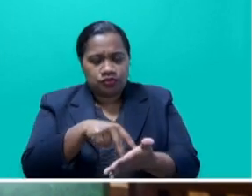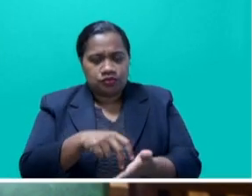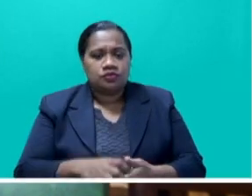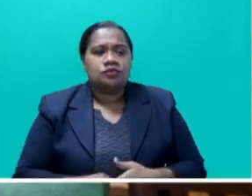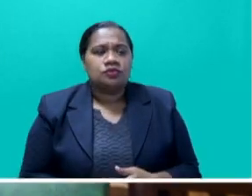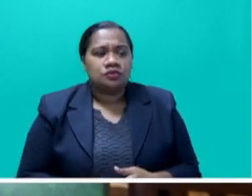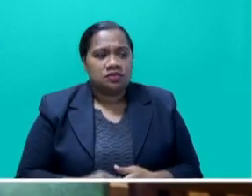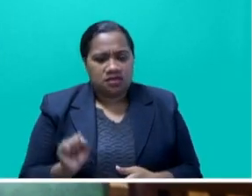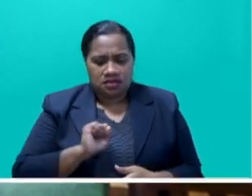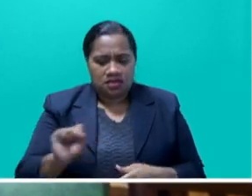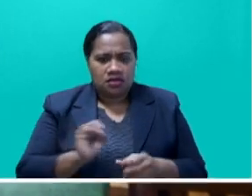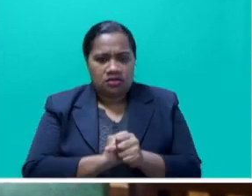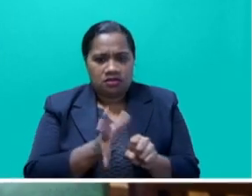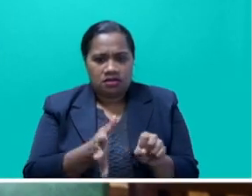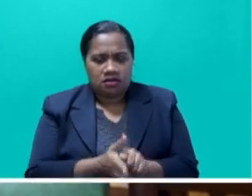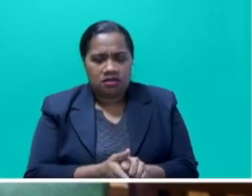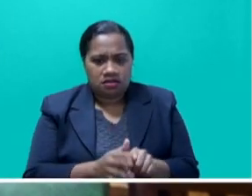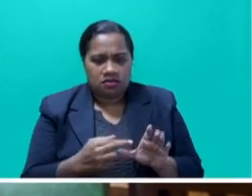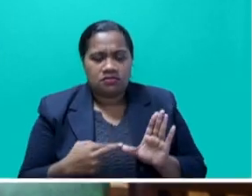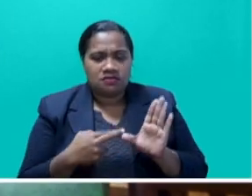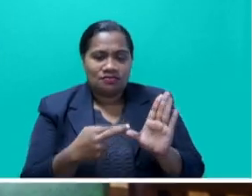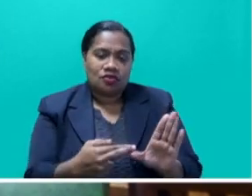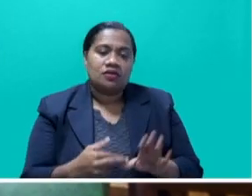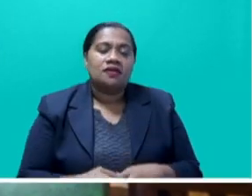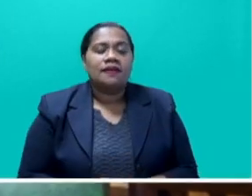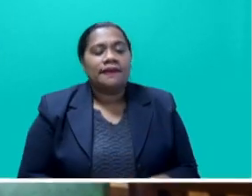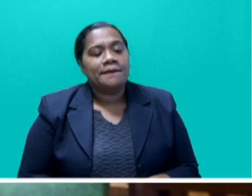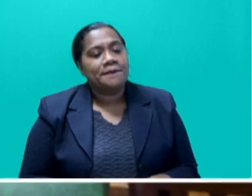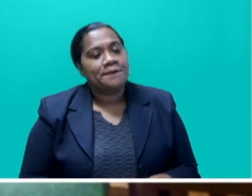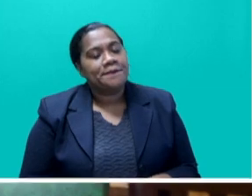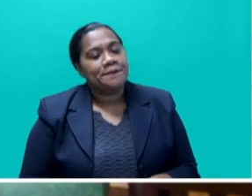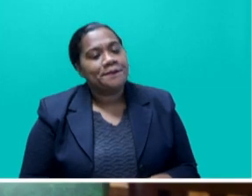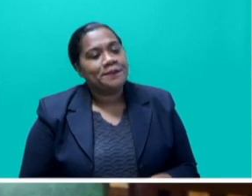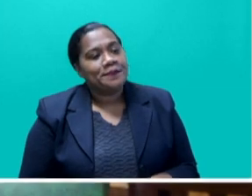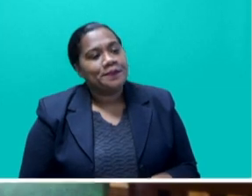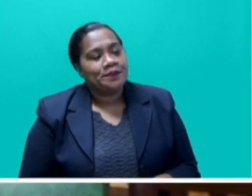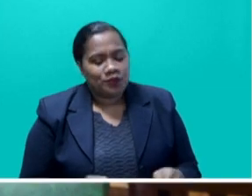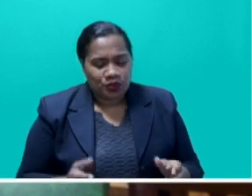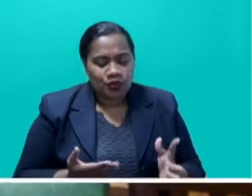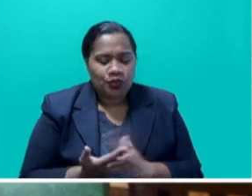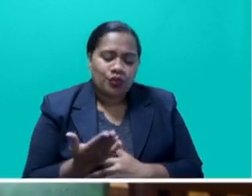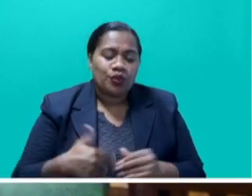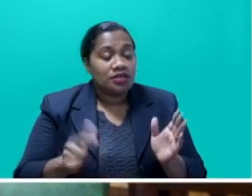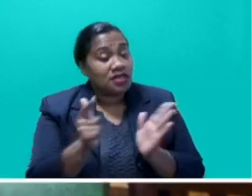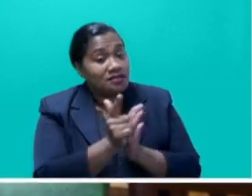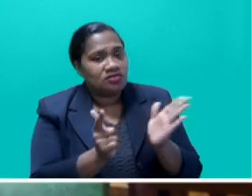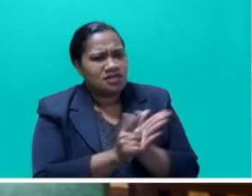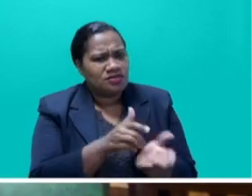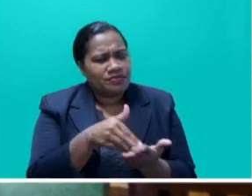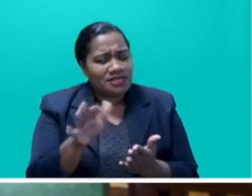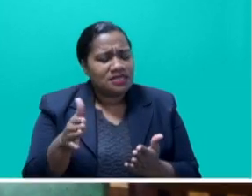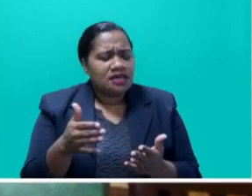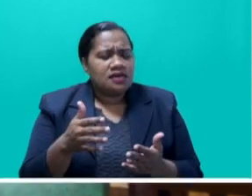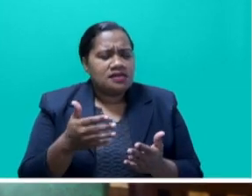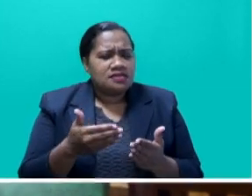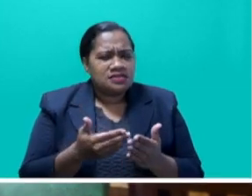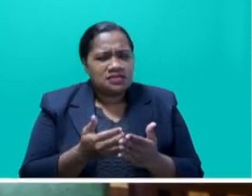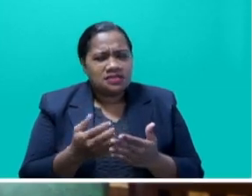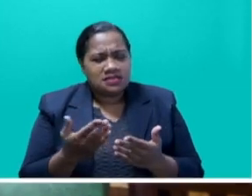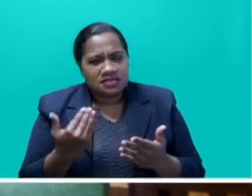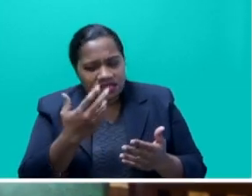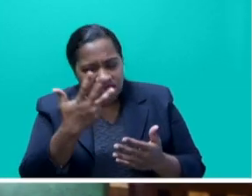in their COVID-19 response through the enforcement of all the legislation passed since 19 April 2021,